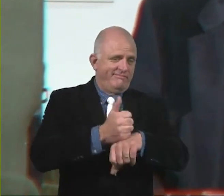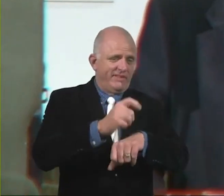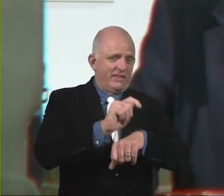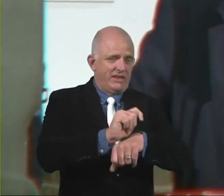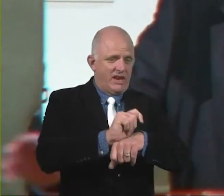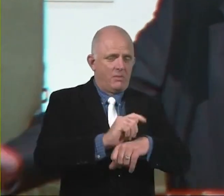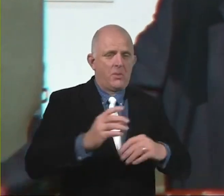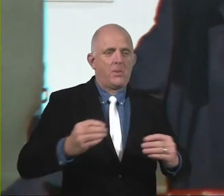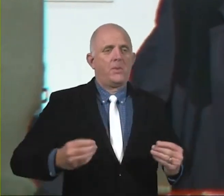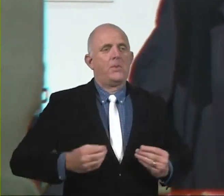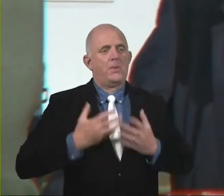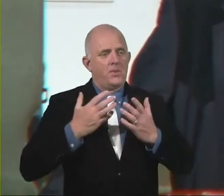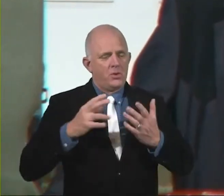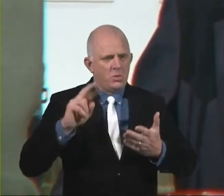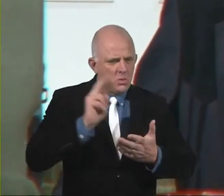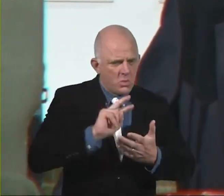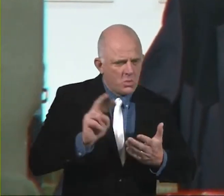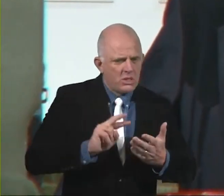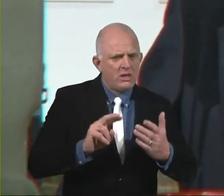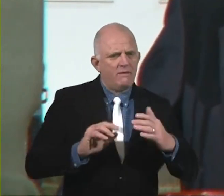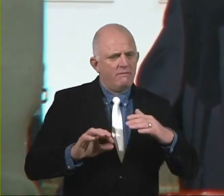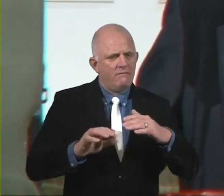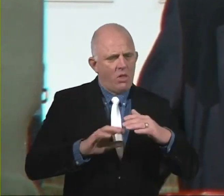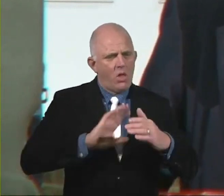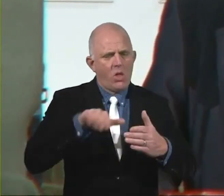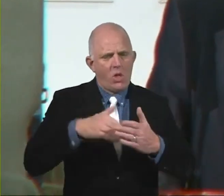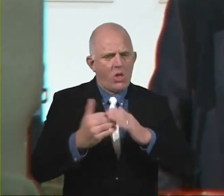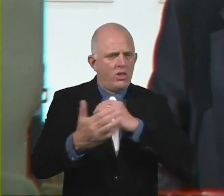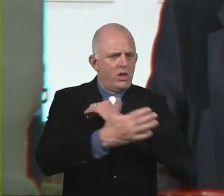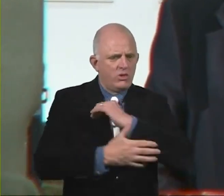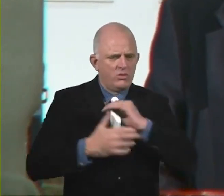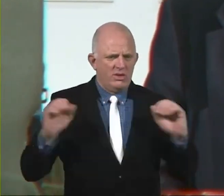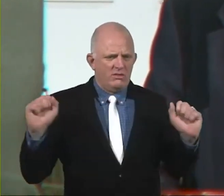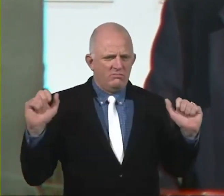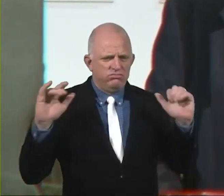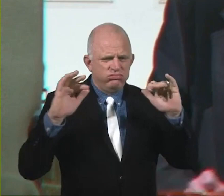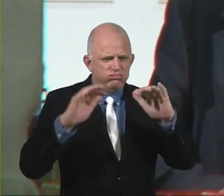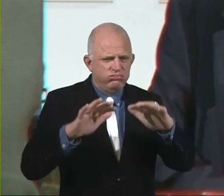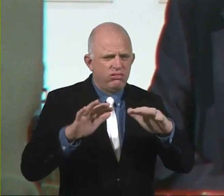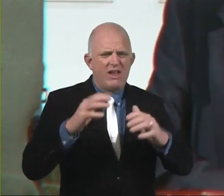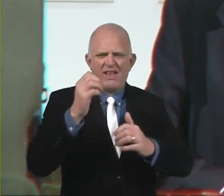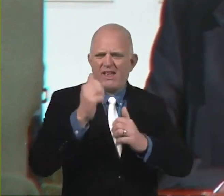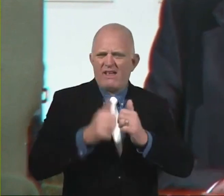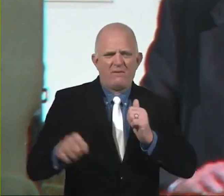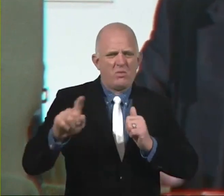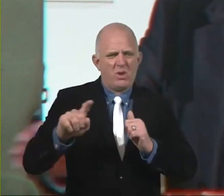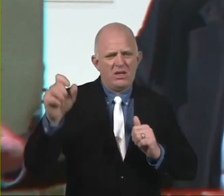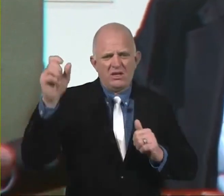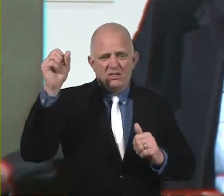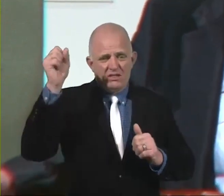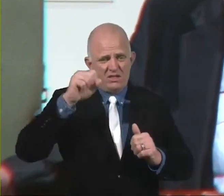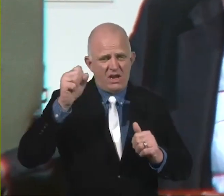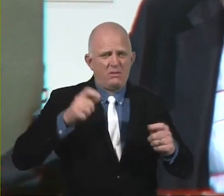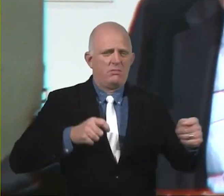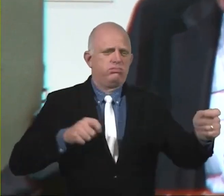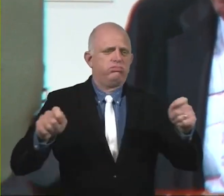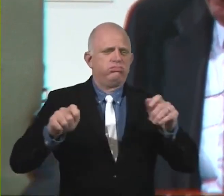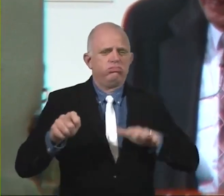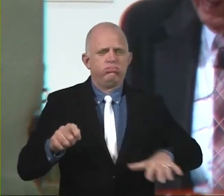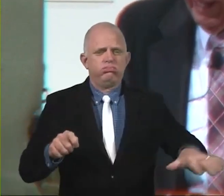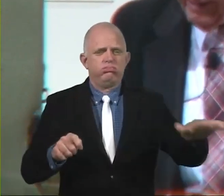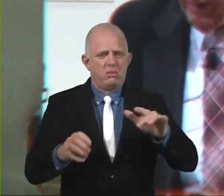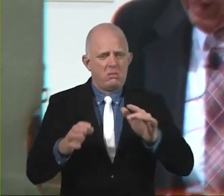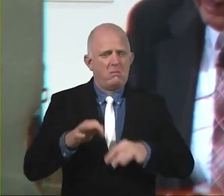heart. And the nations had gathered, every nation that Solomon ruled over. And oh, everybody that was anybody was